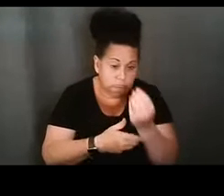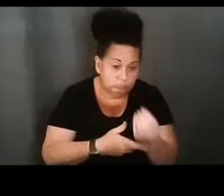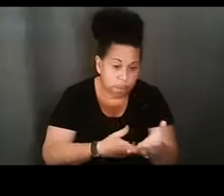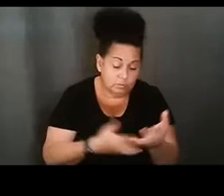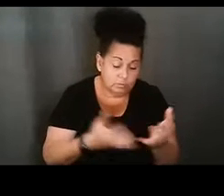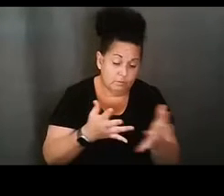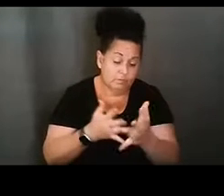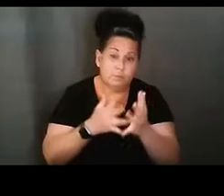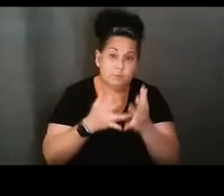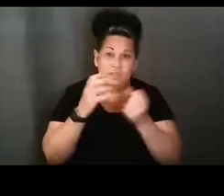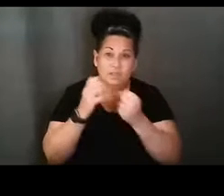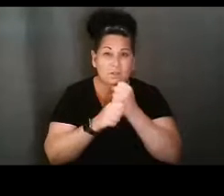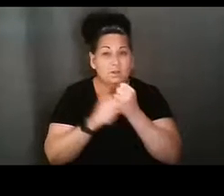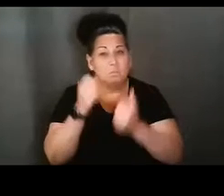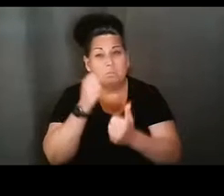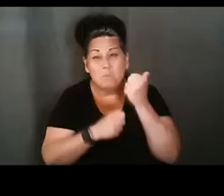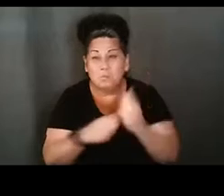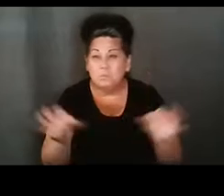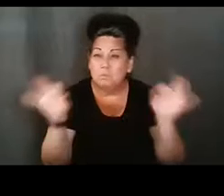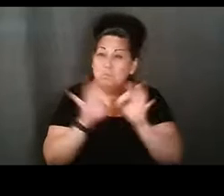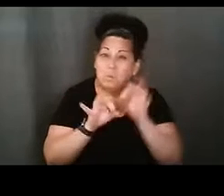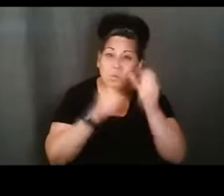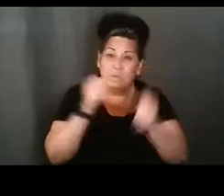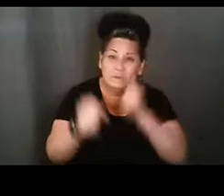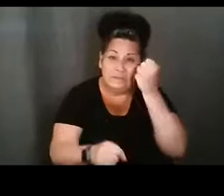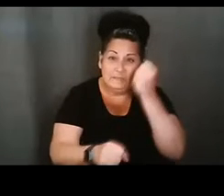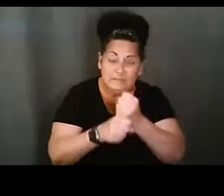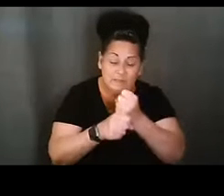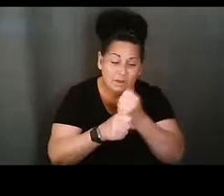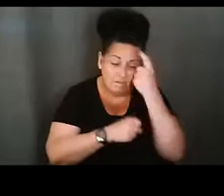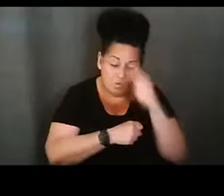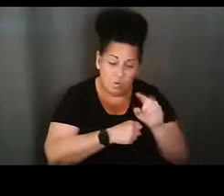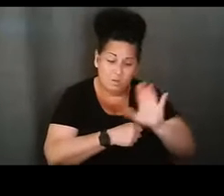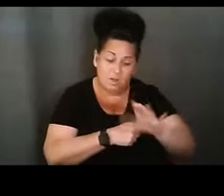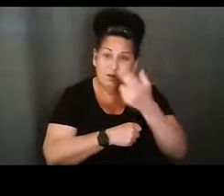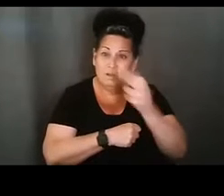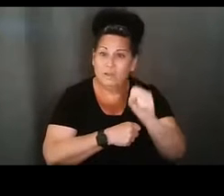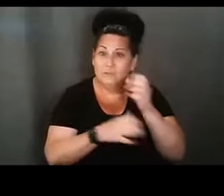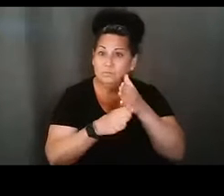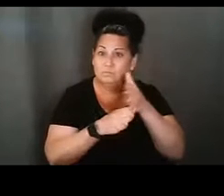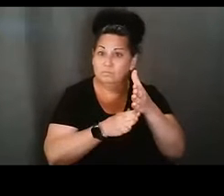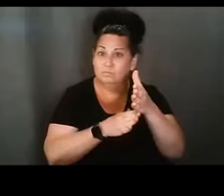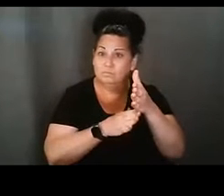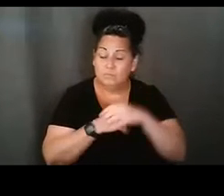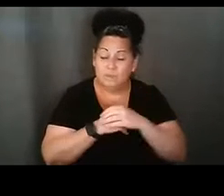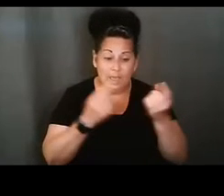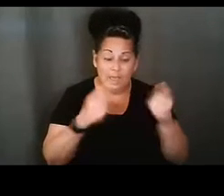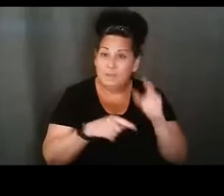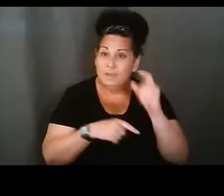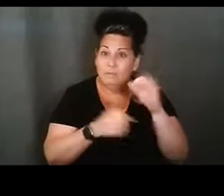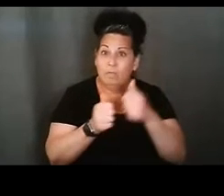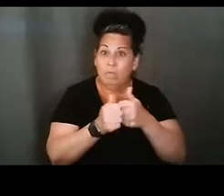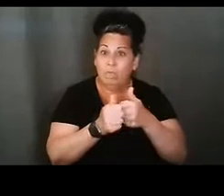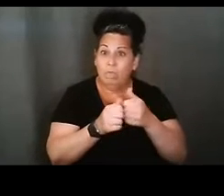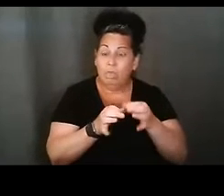year is the single most important year in their high school career. Because if they get behind and